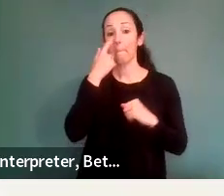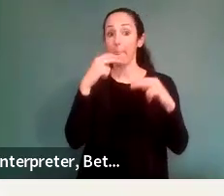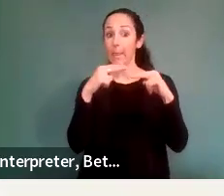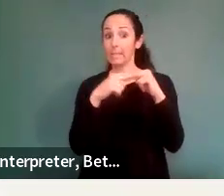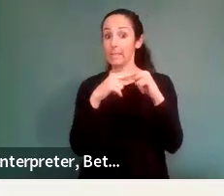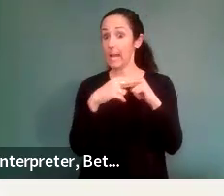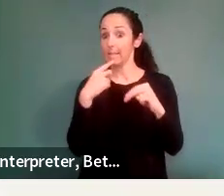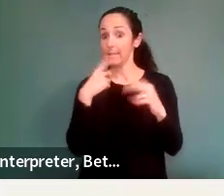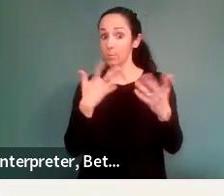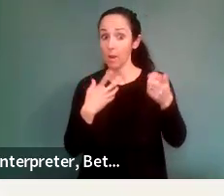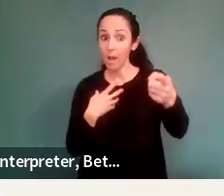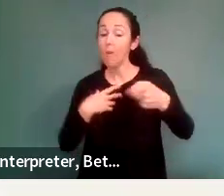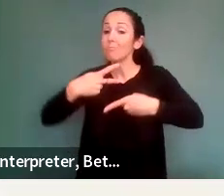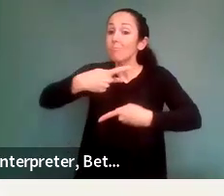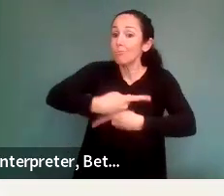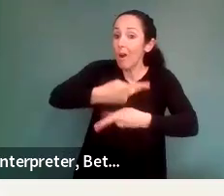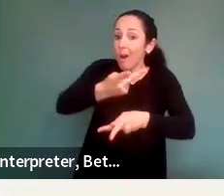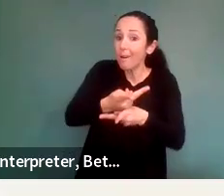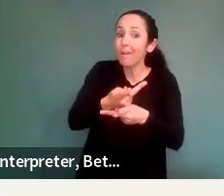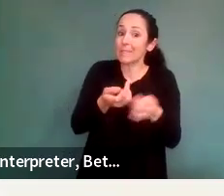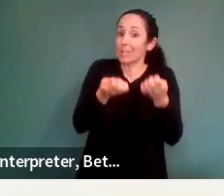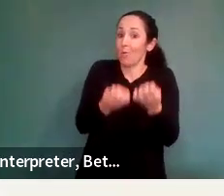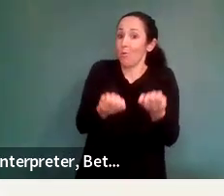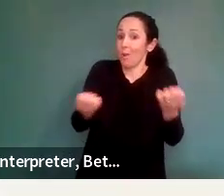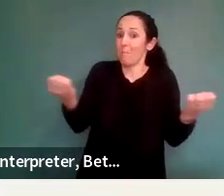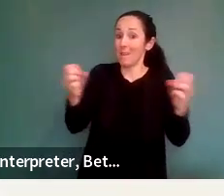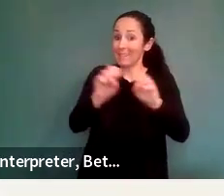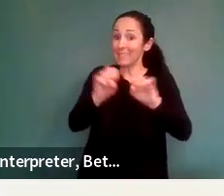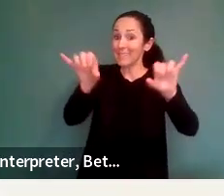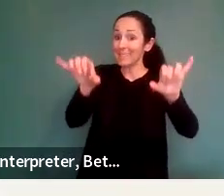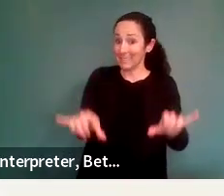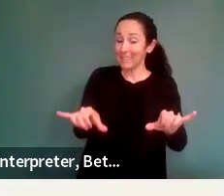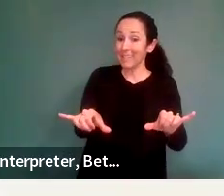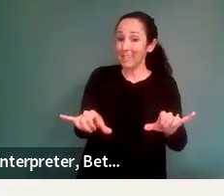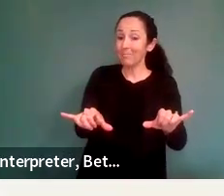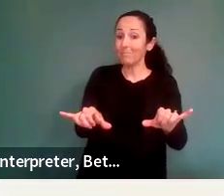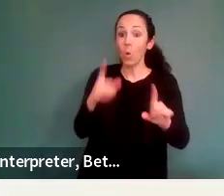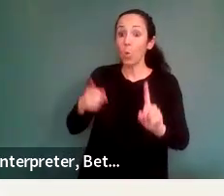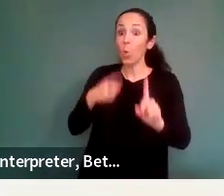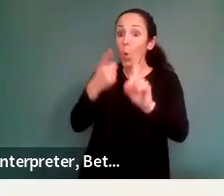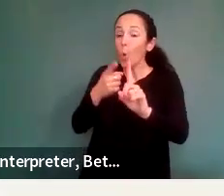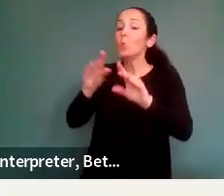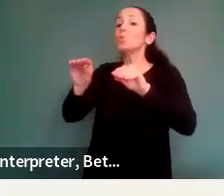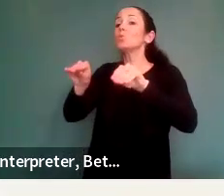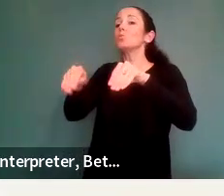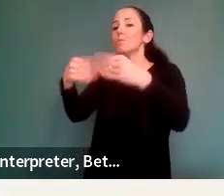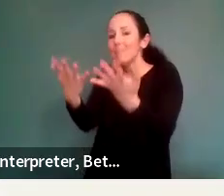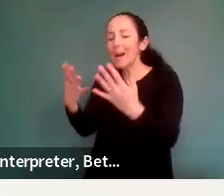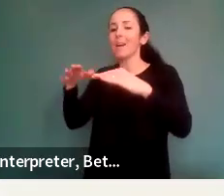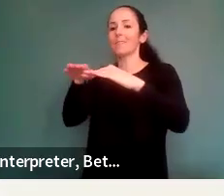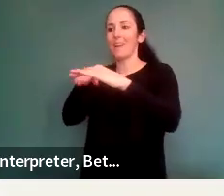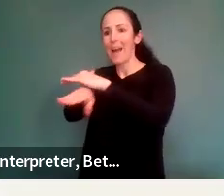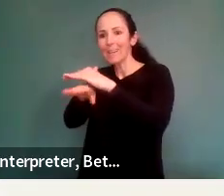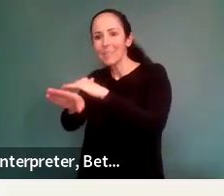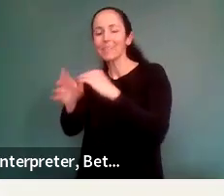products, equipment, and systems that enhance learning, working, and daily living for persons with